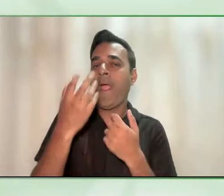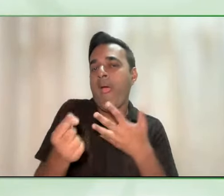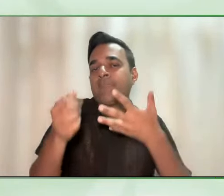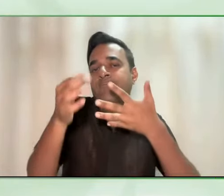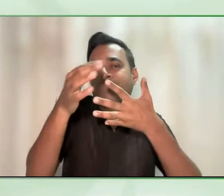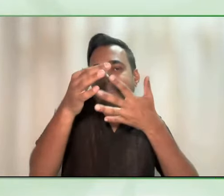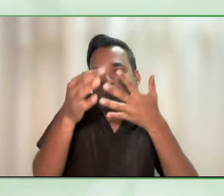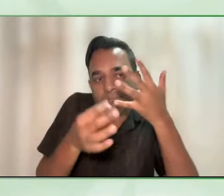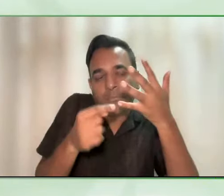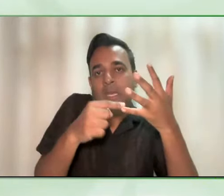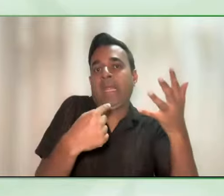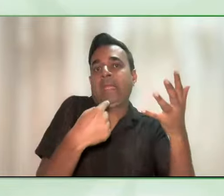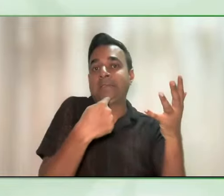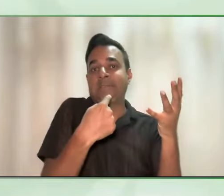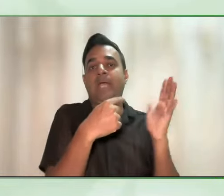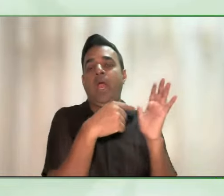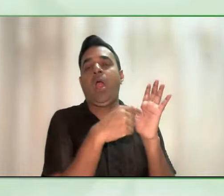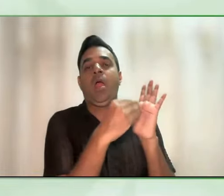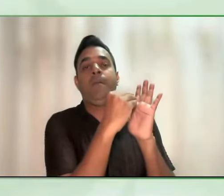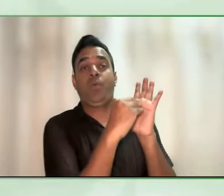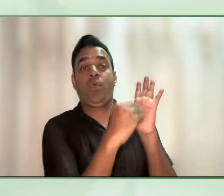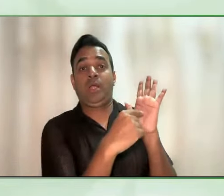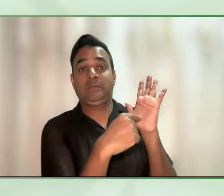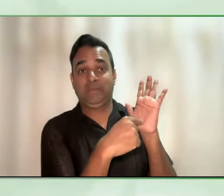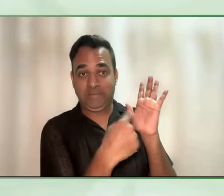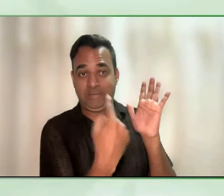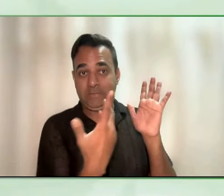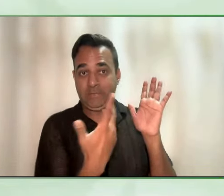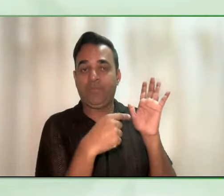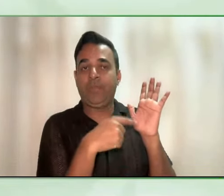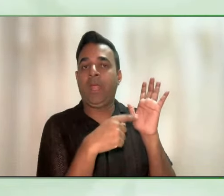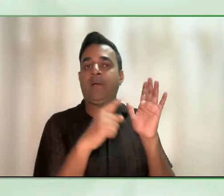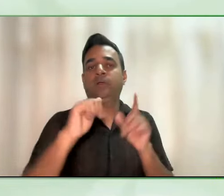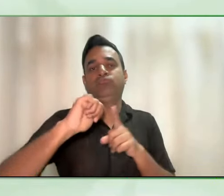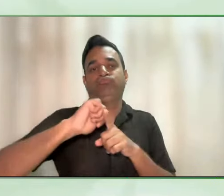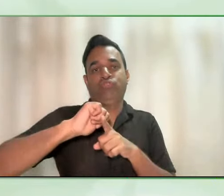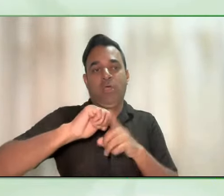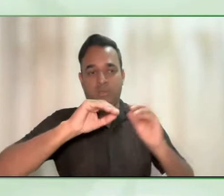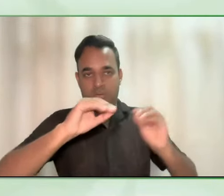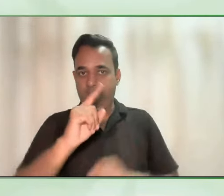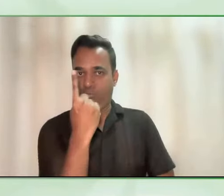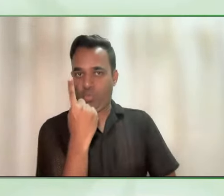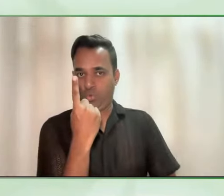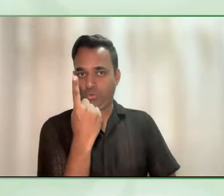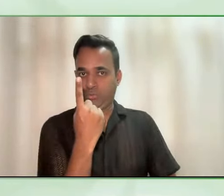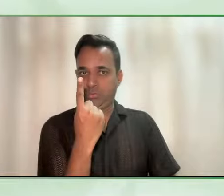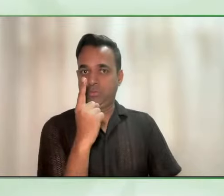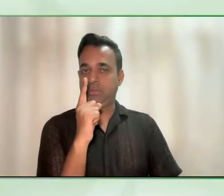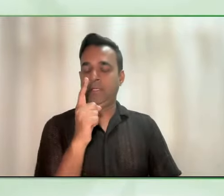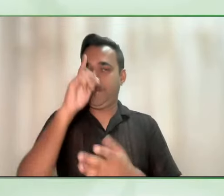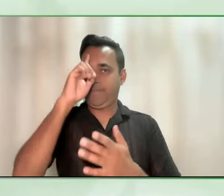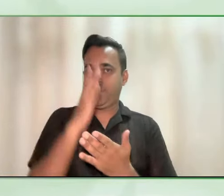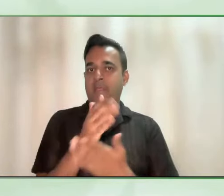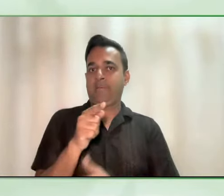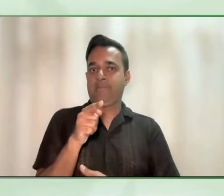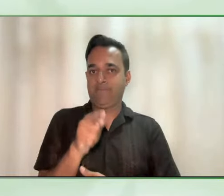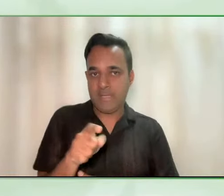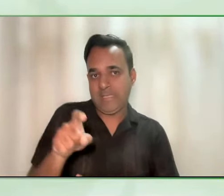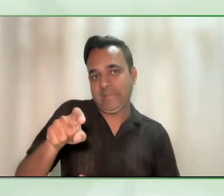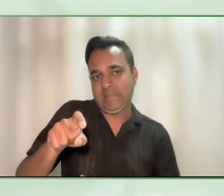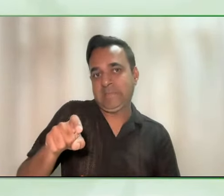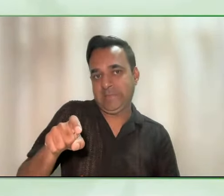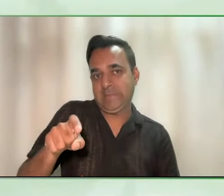third one is that we need to invest in the change of culture inside the organizations to make sure that trainings are also accessible for persons